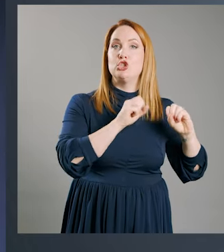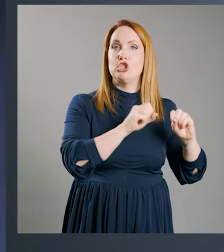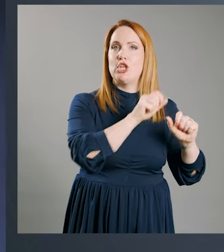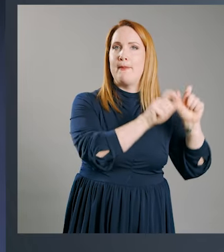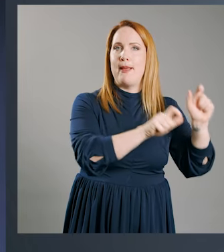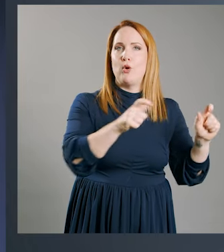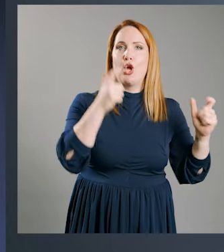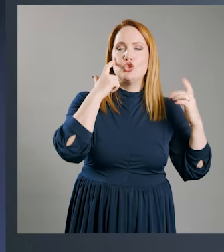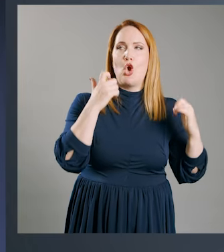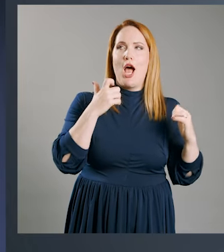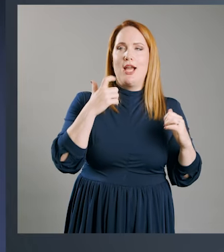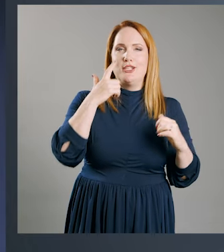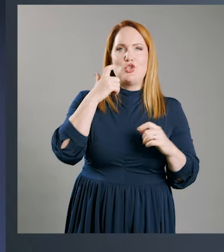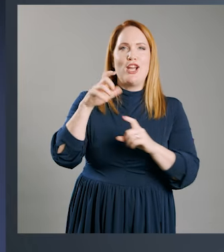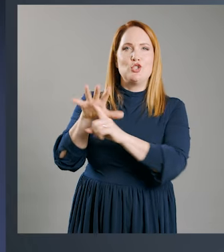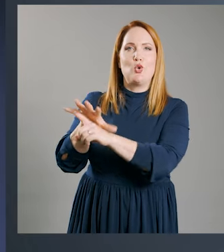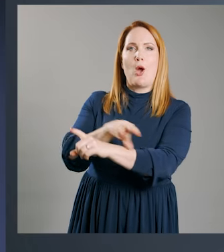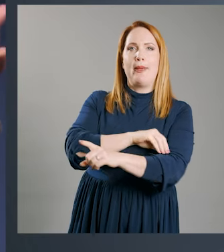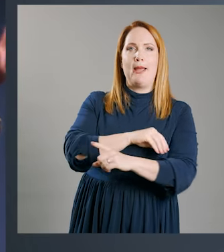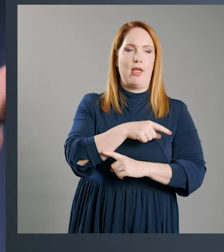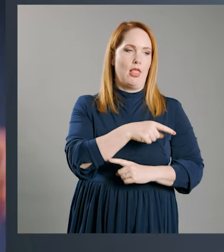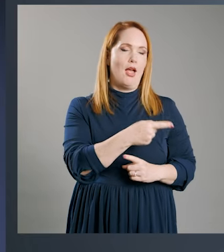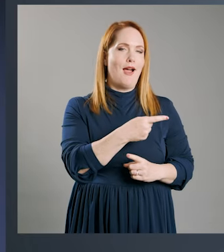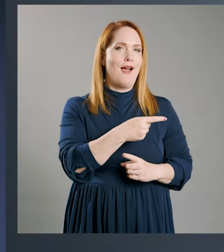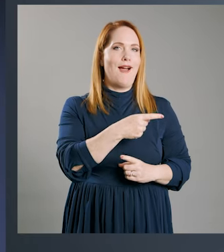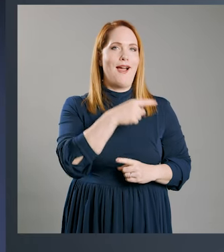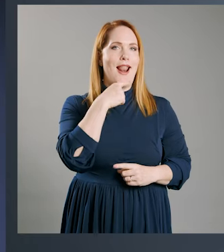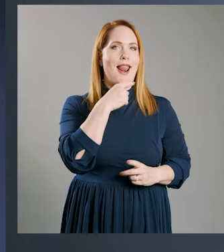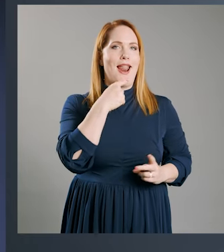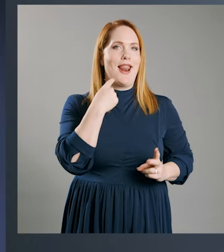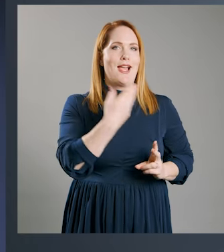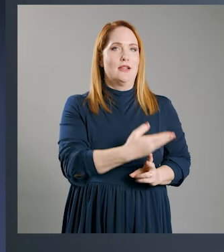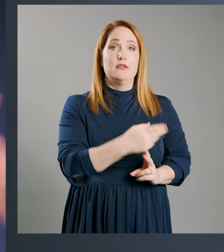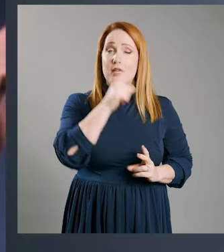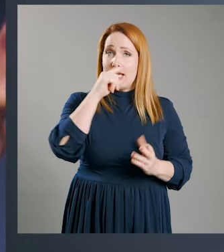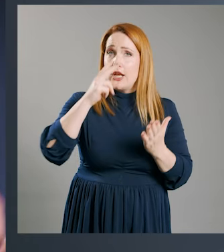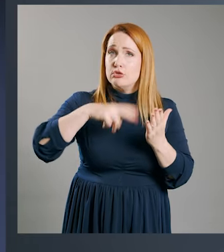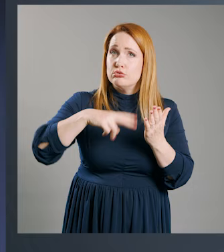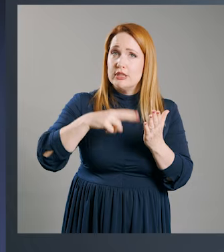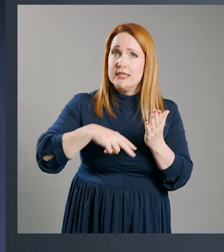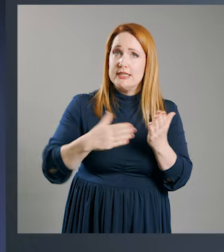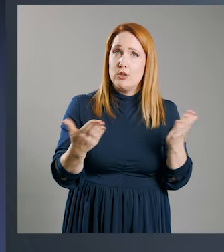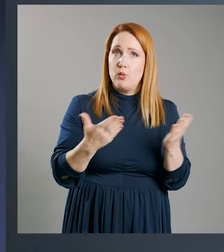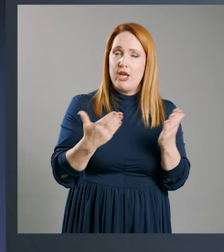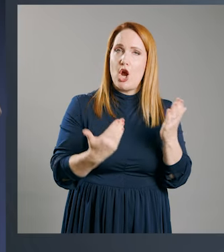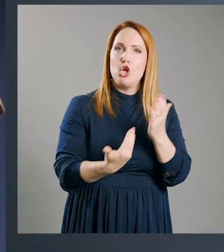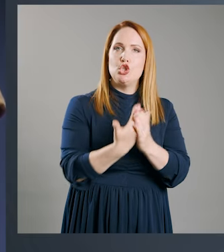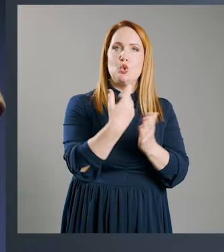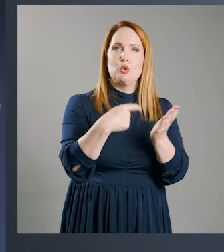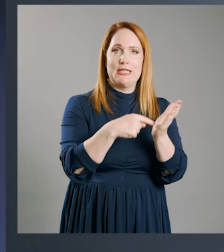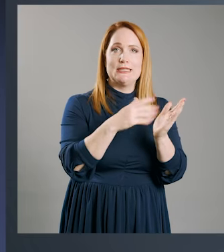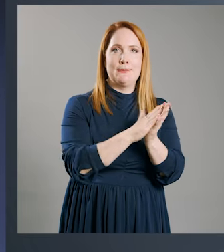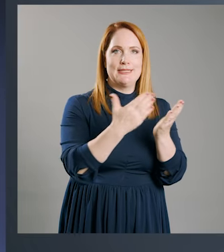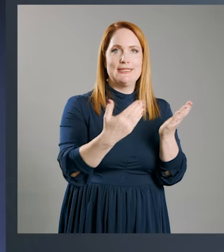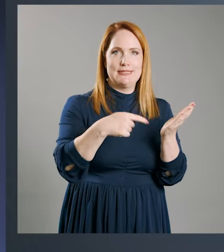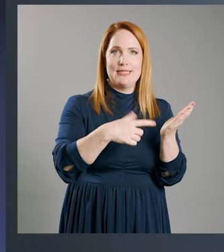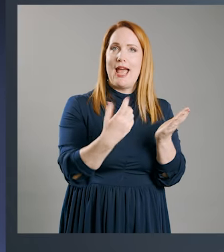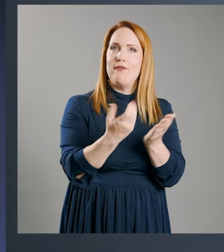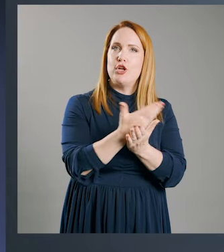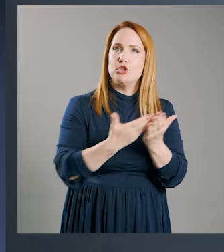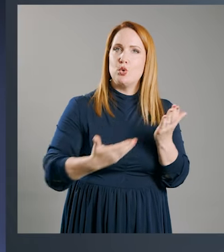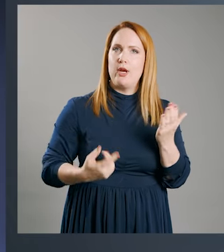mimic those same signs and wonders, but they were counterfeit. You can read about it in the New Testament